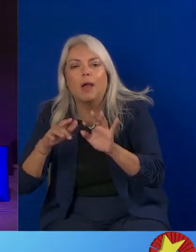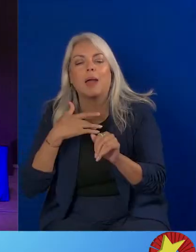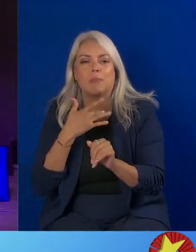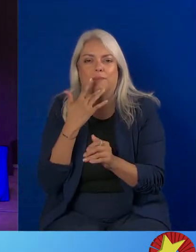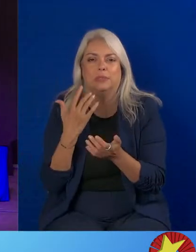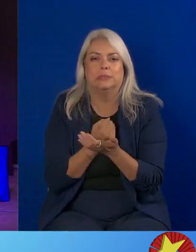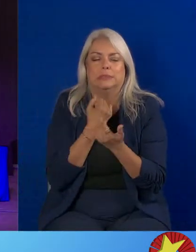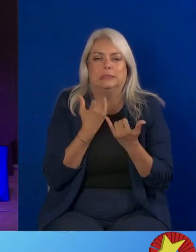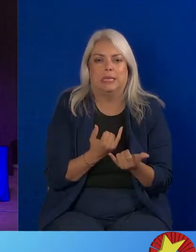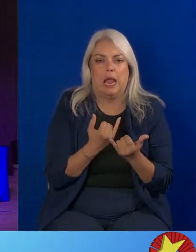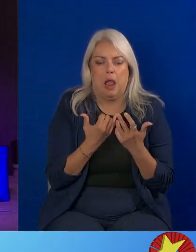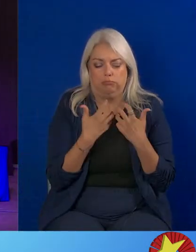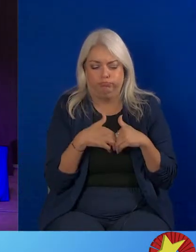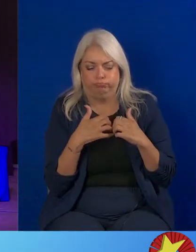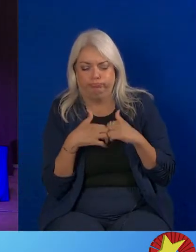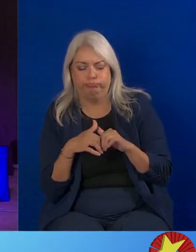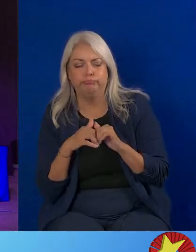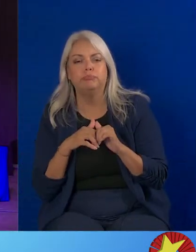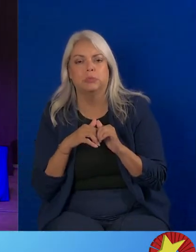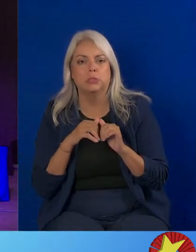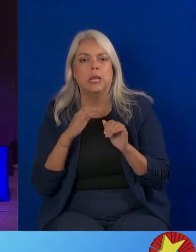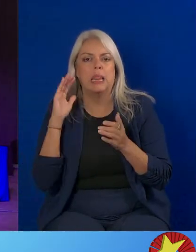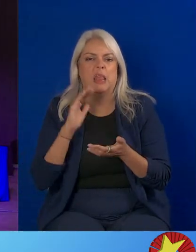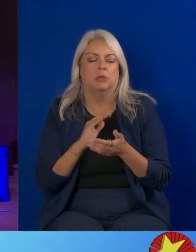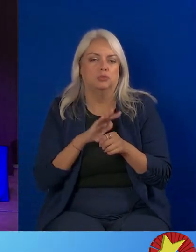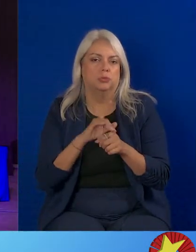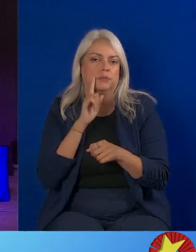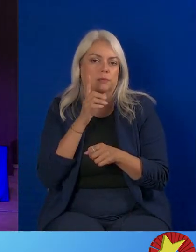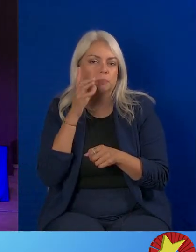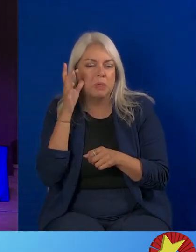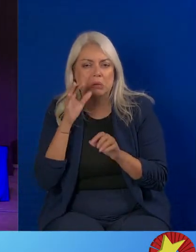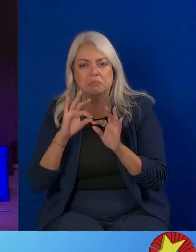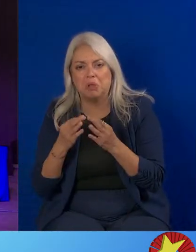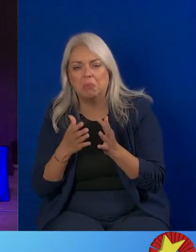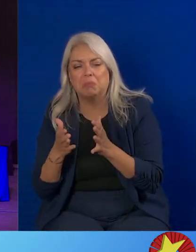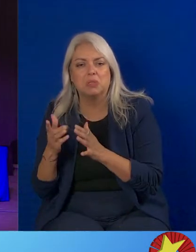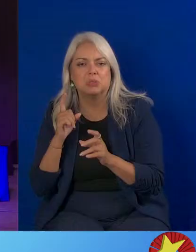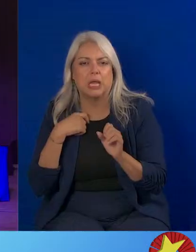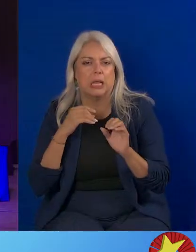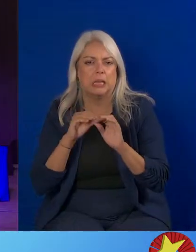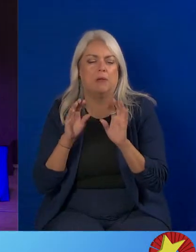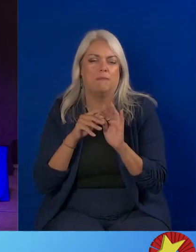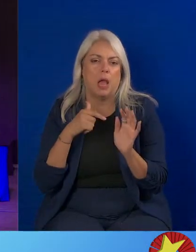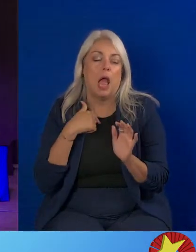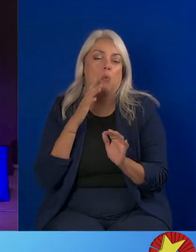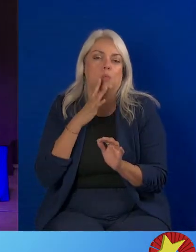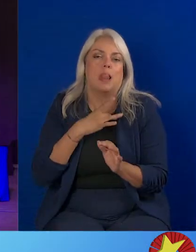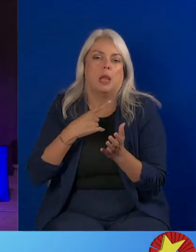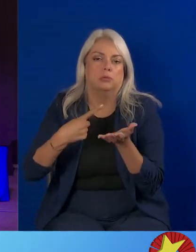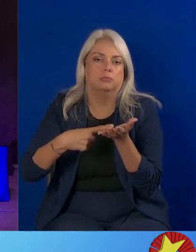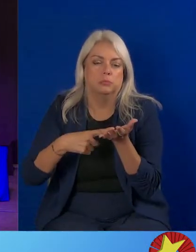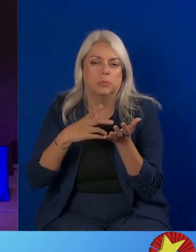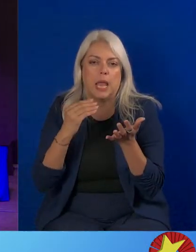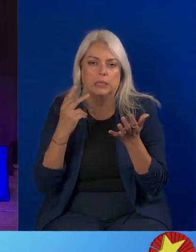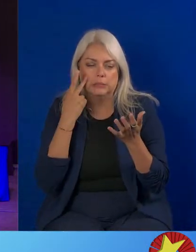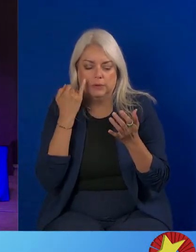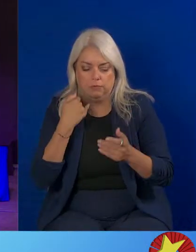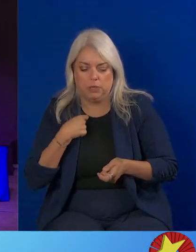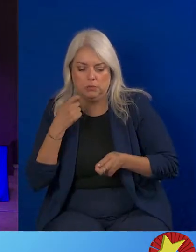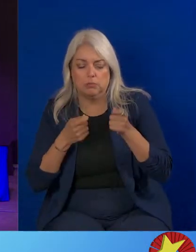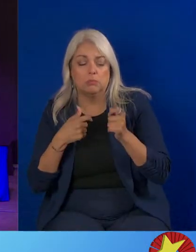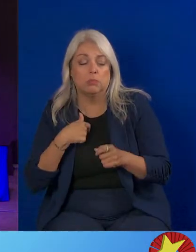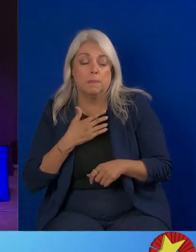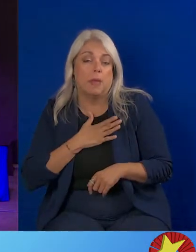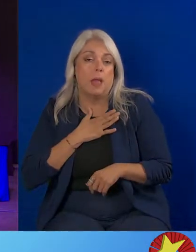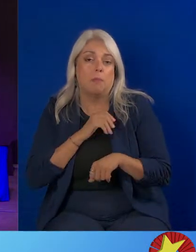stressor for a student, parents, and others. I think we can clarify that ahead of time. I'd like to do that. And I'll be happy to work